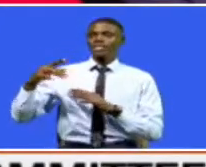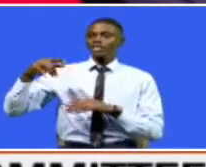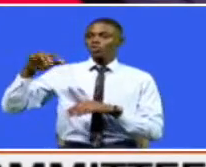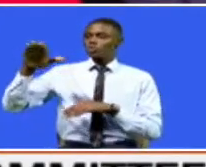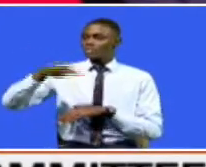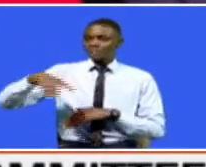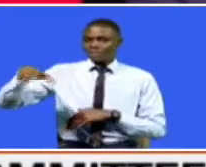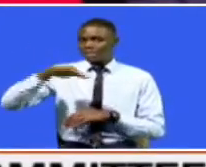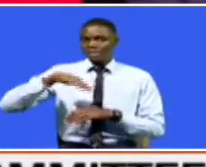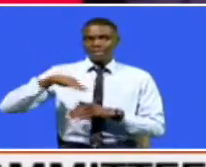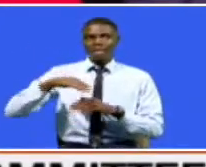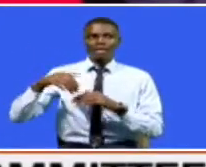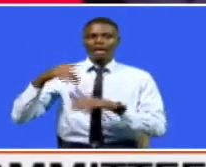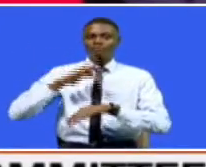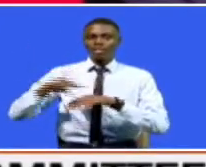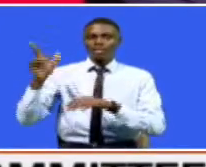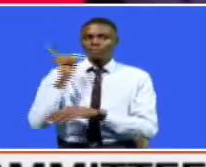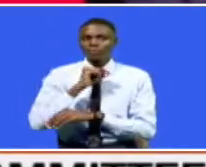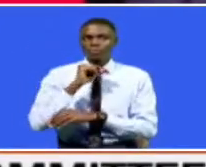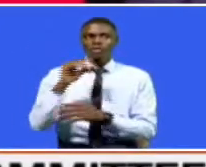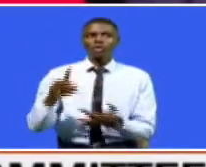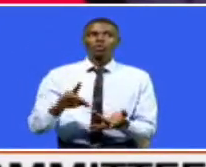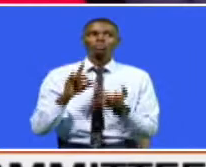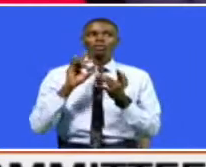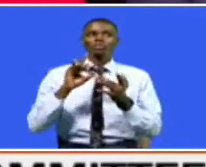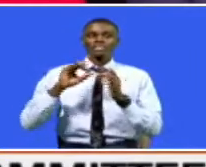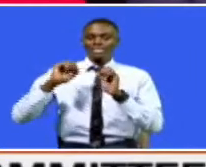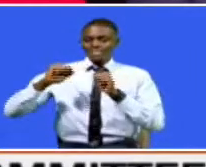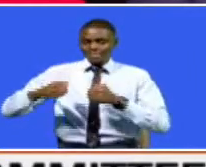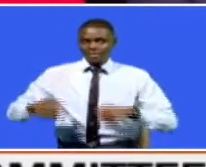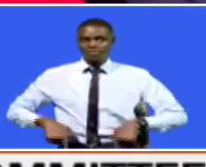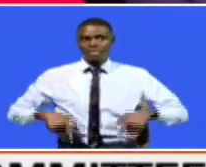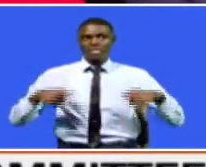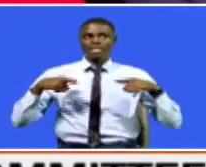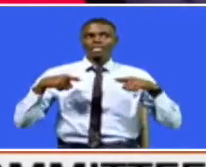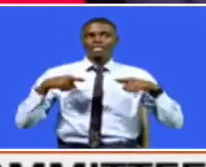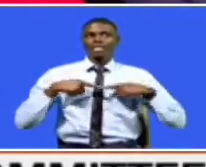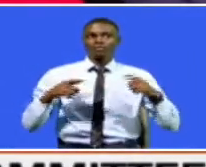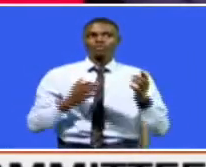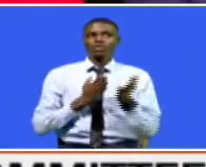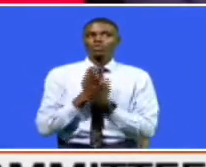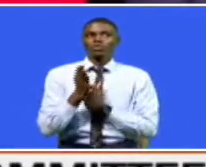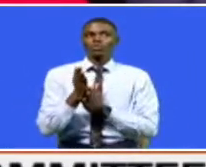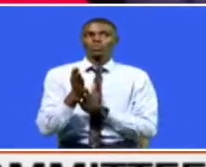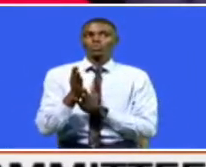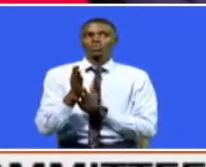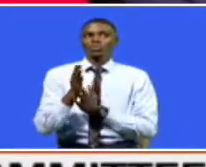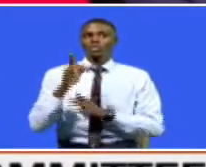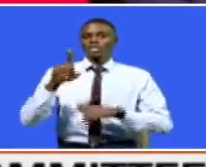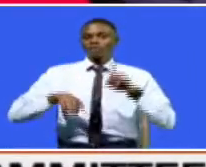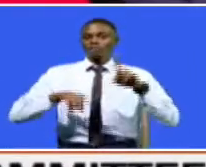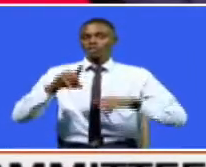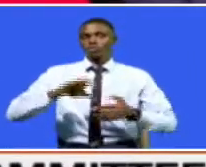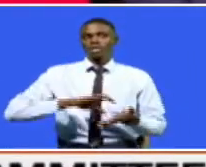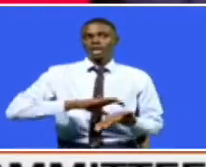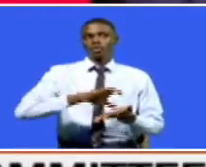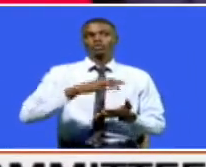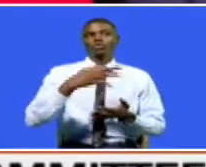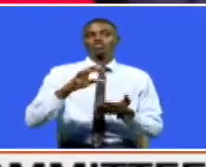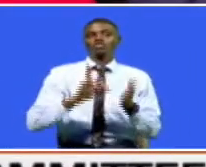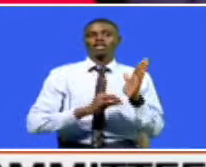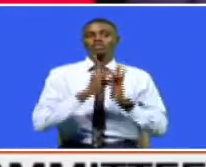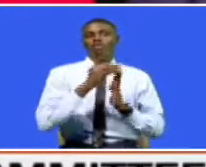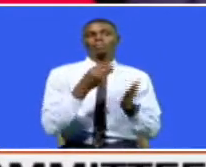affected areas to prioritize saving lives and livelihoods through diversion and the allocation of development